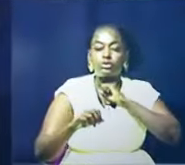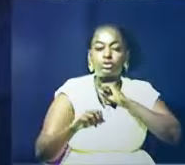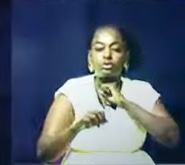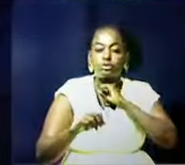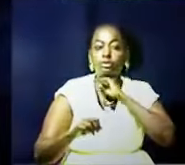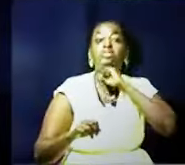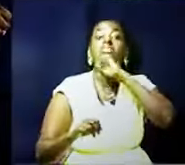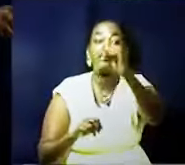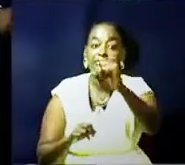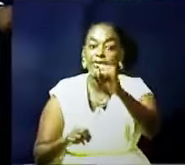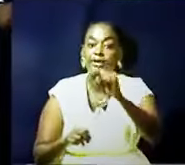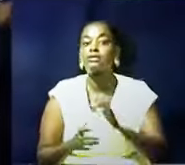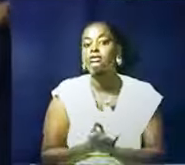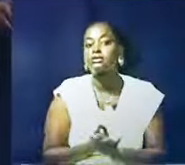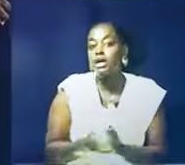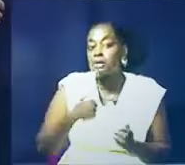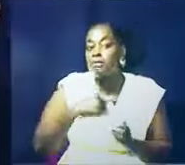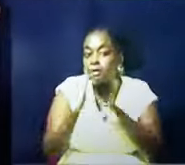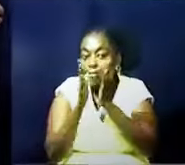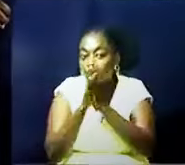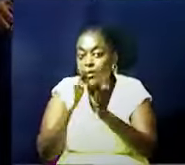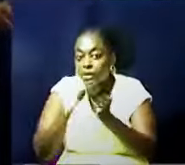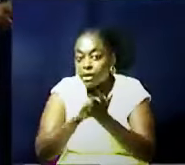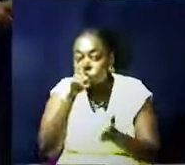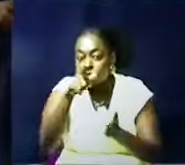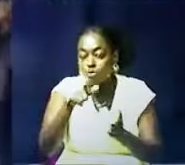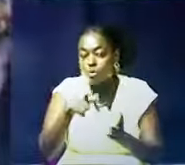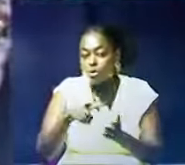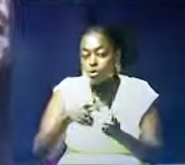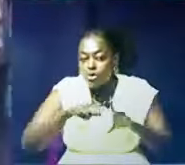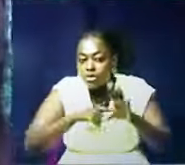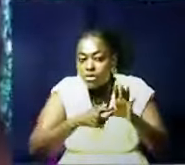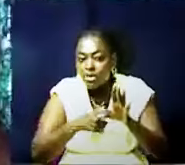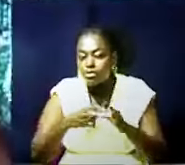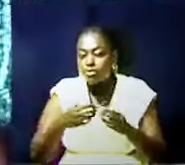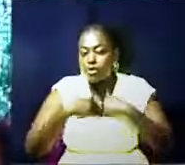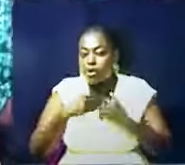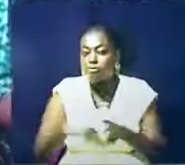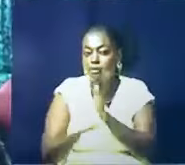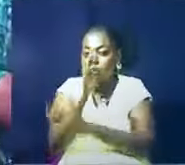I am praying that we all begin to wear the strength of God.